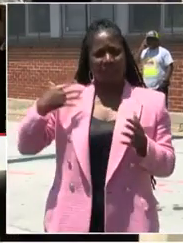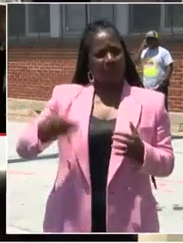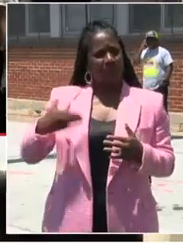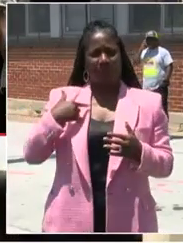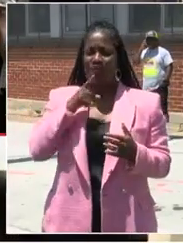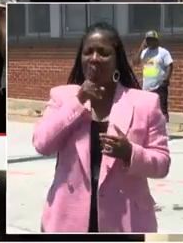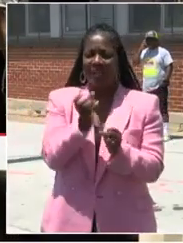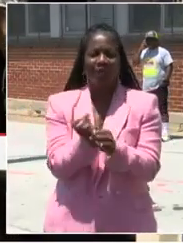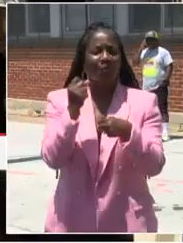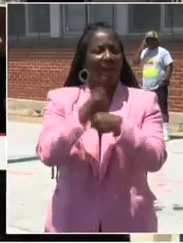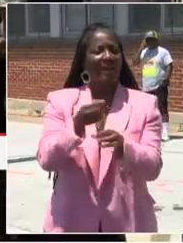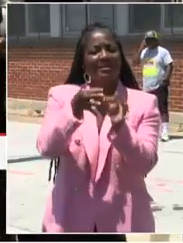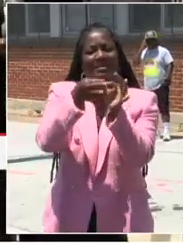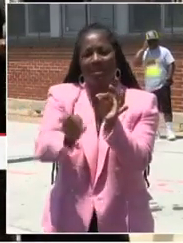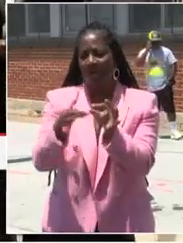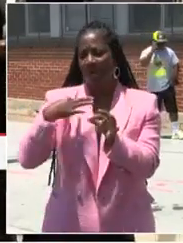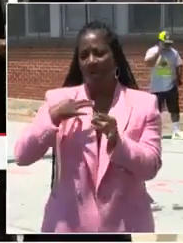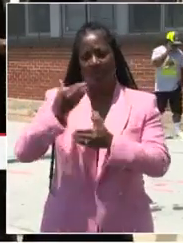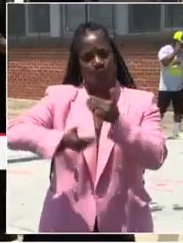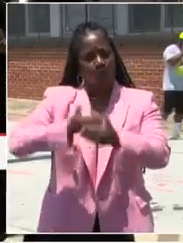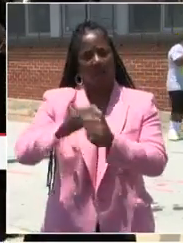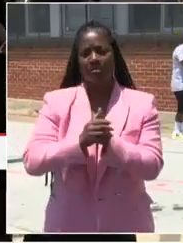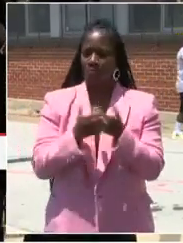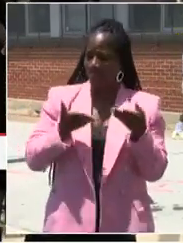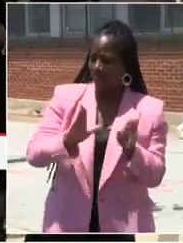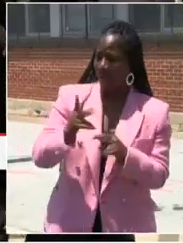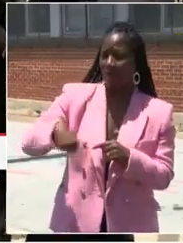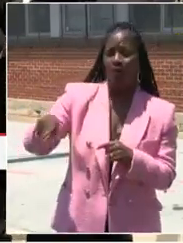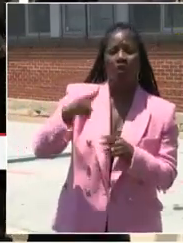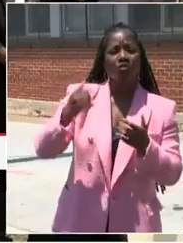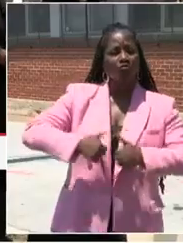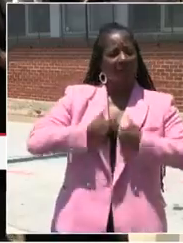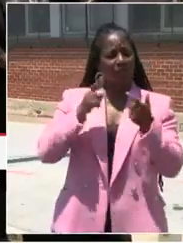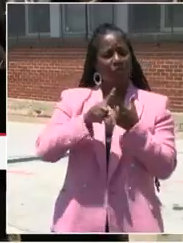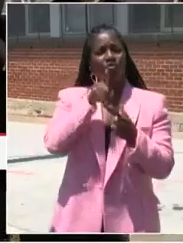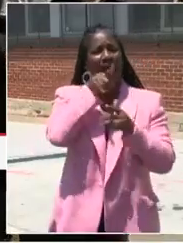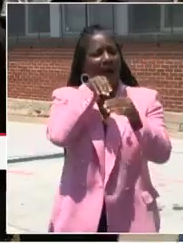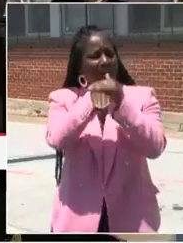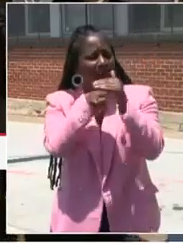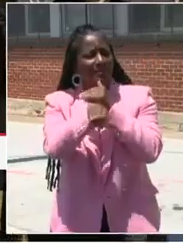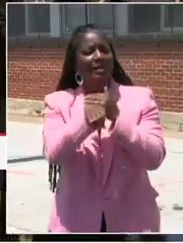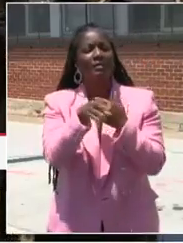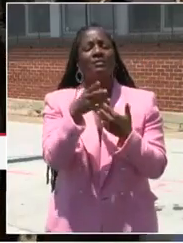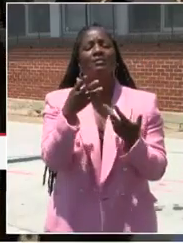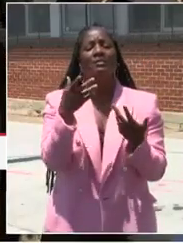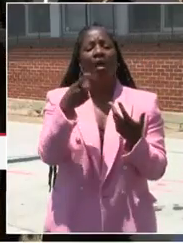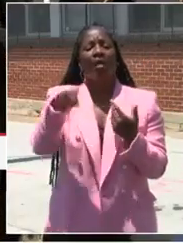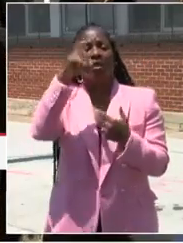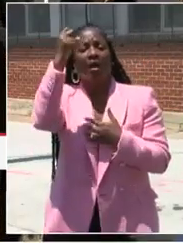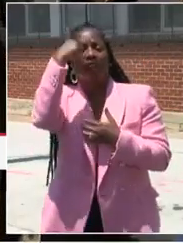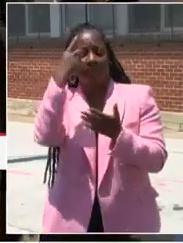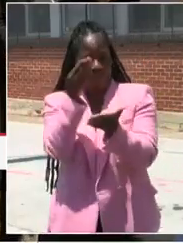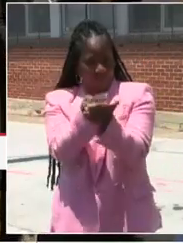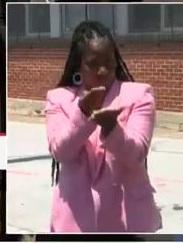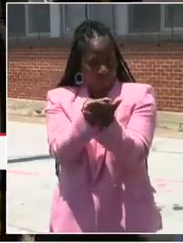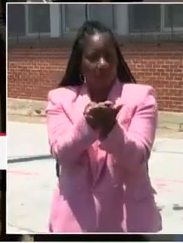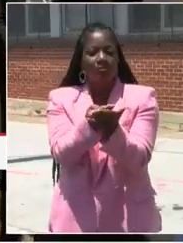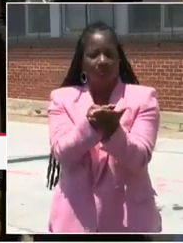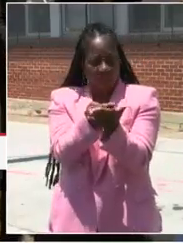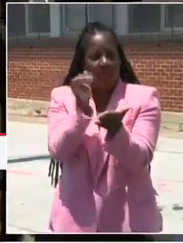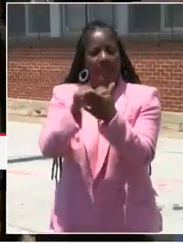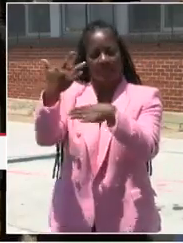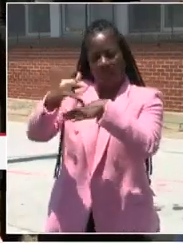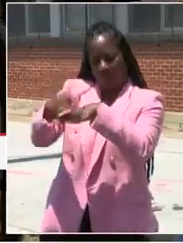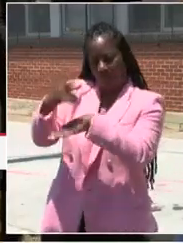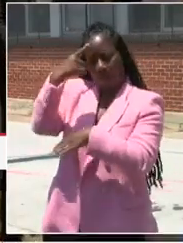simplified application process to allow residents the ability to access the government funding that has been made